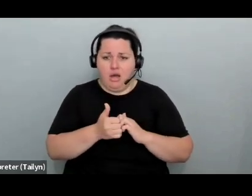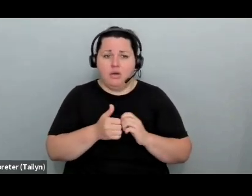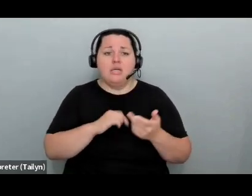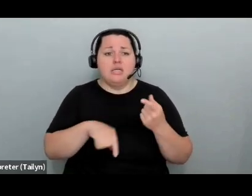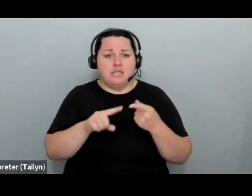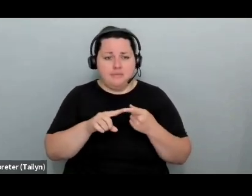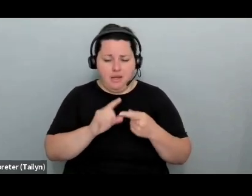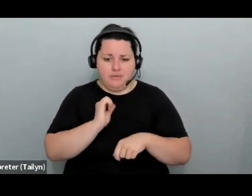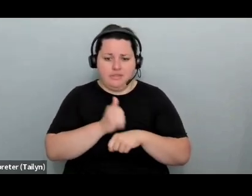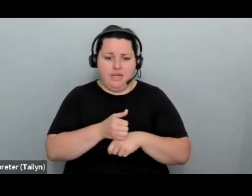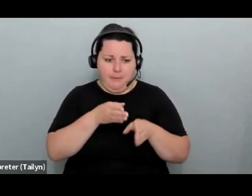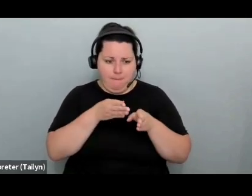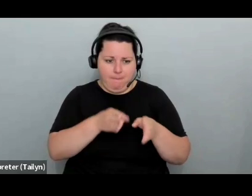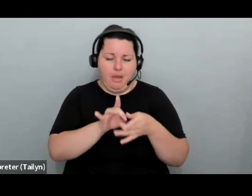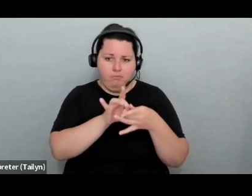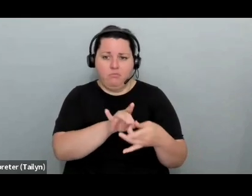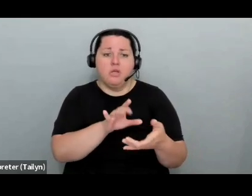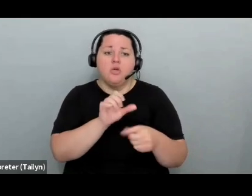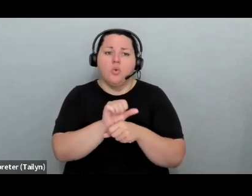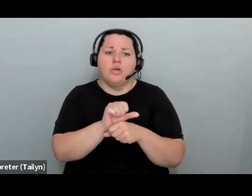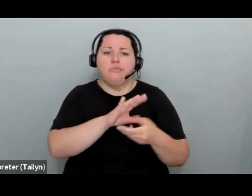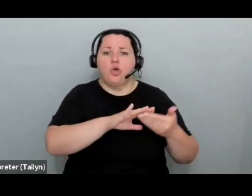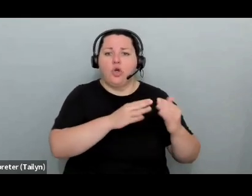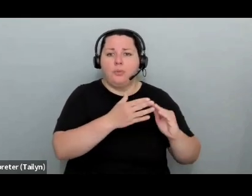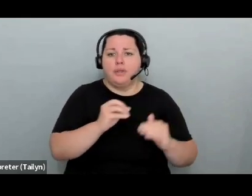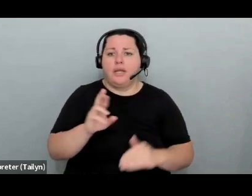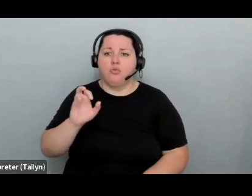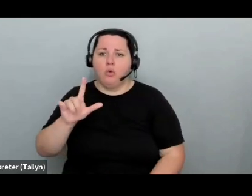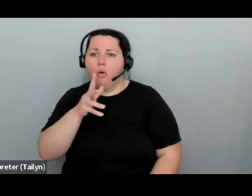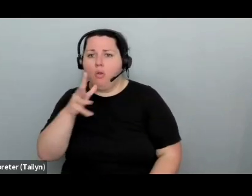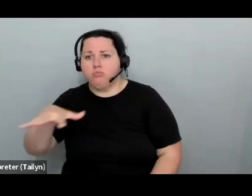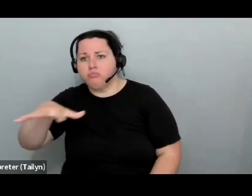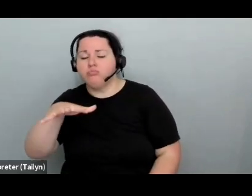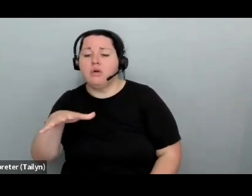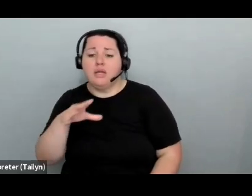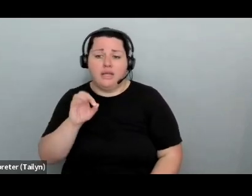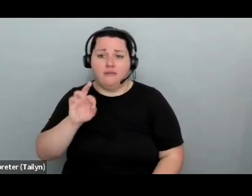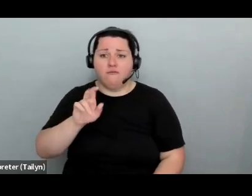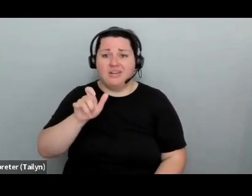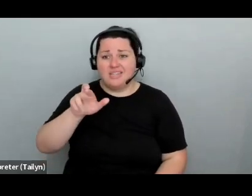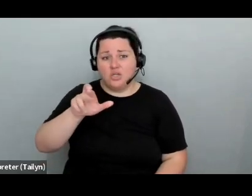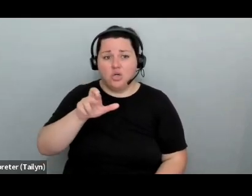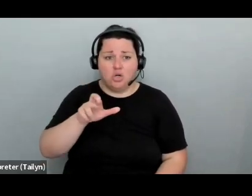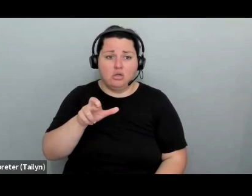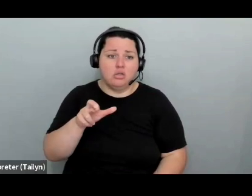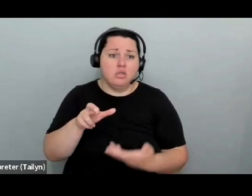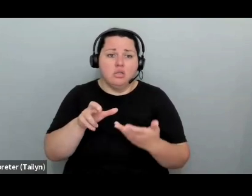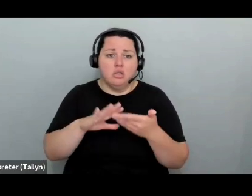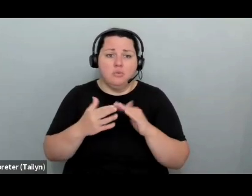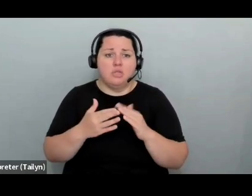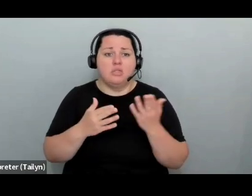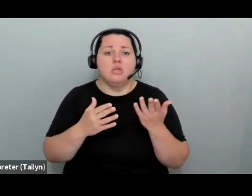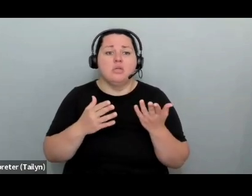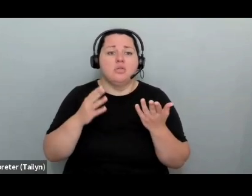pathways. It's about working in your urban and your rural communities and even your frontier communities to partner across areas,